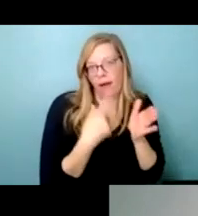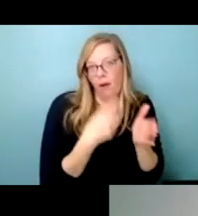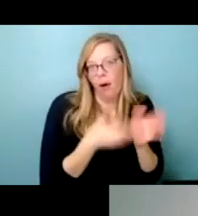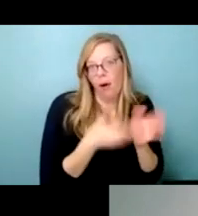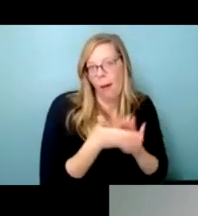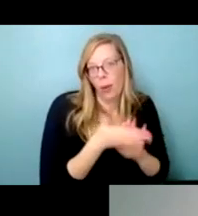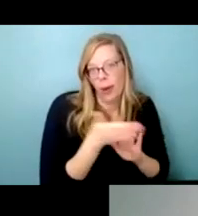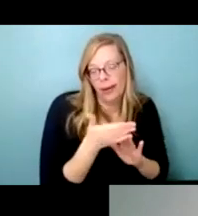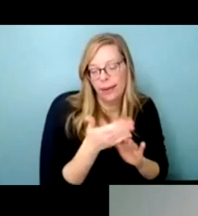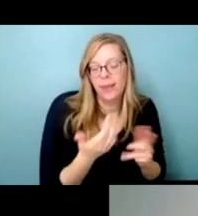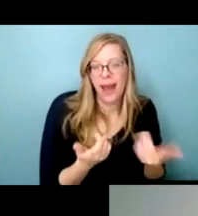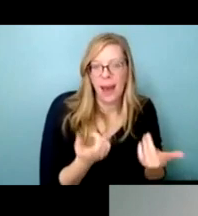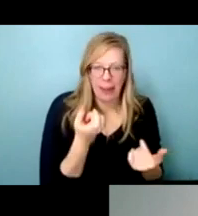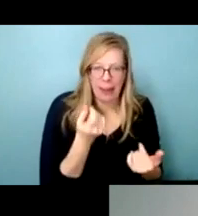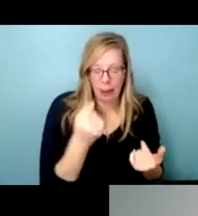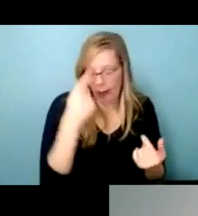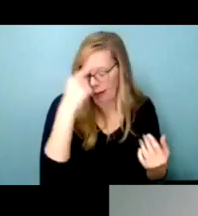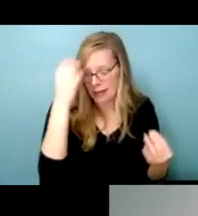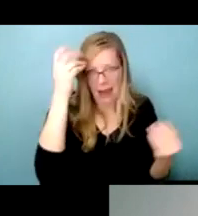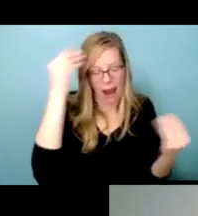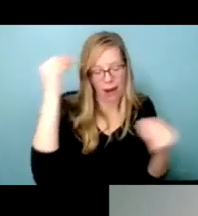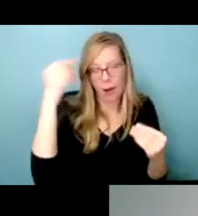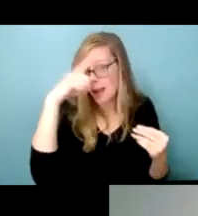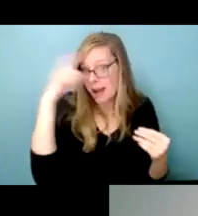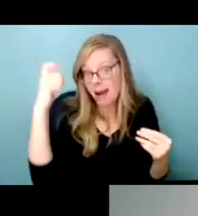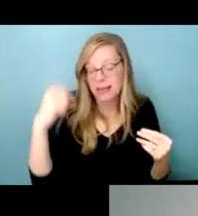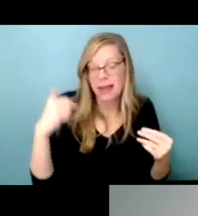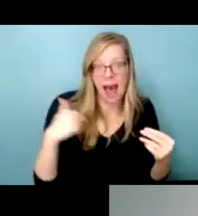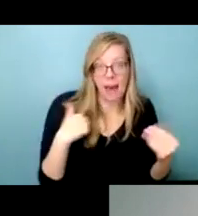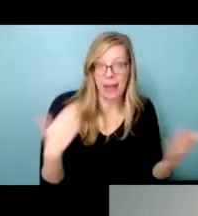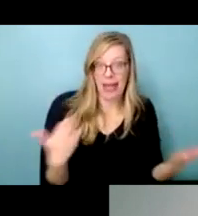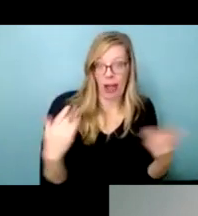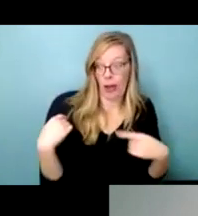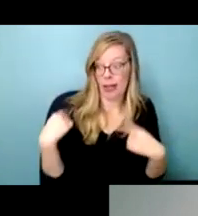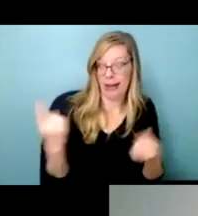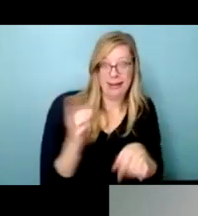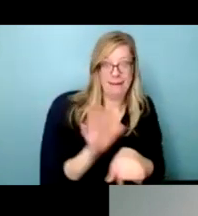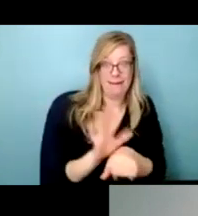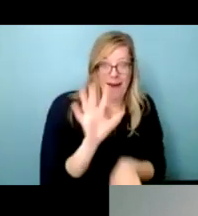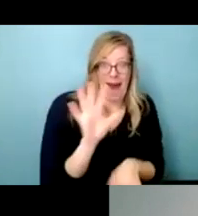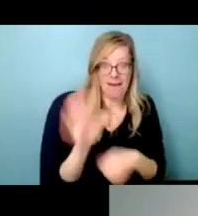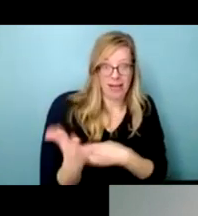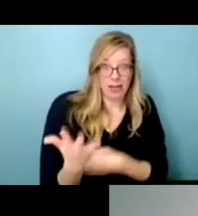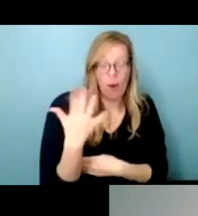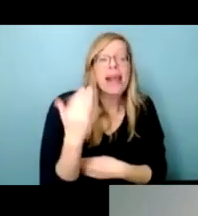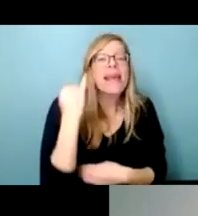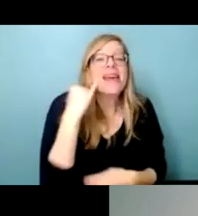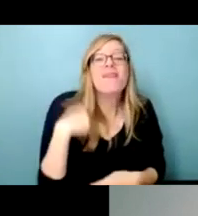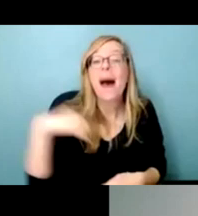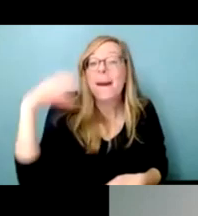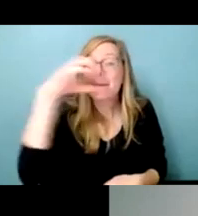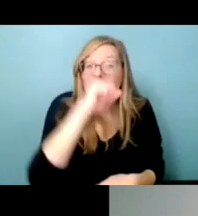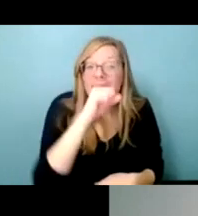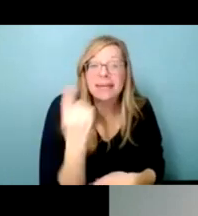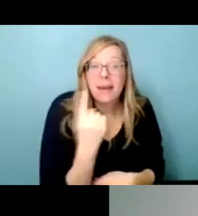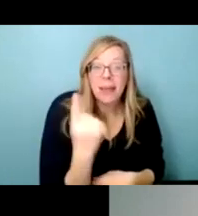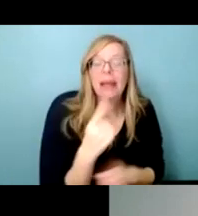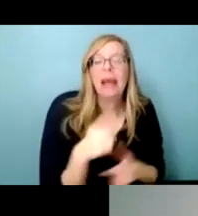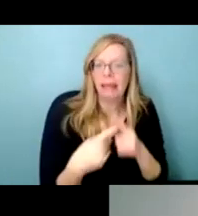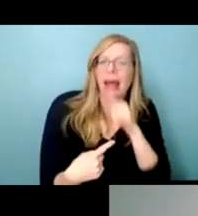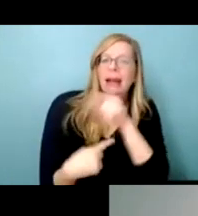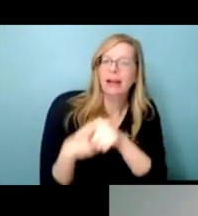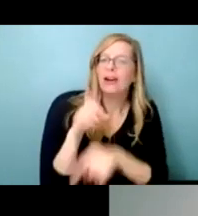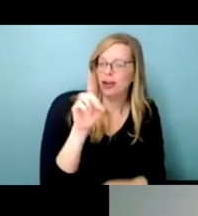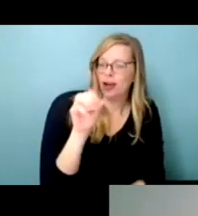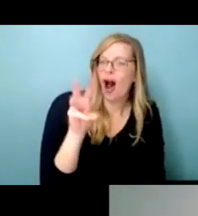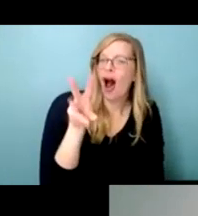I'm a little scattered because I've been here since 5 this morning. So if I miss something, Dawn, you know me, you can just prompt me to say something different.